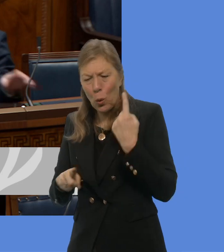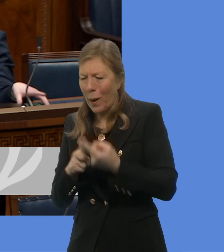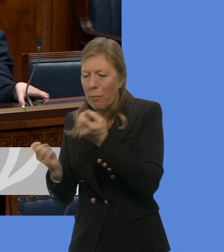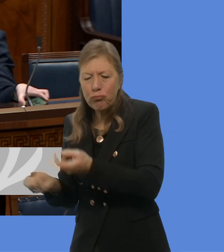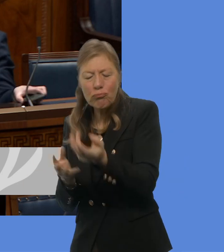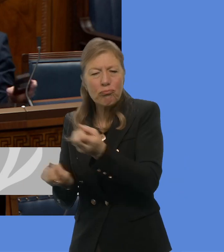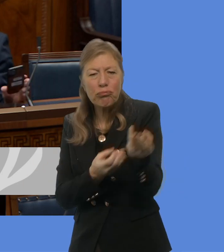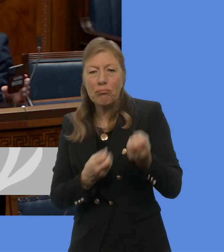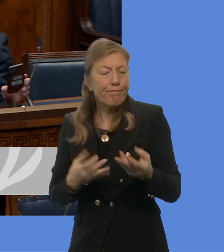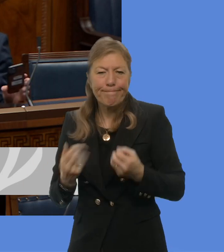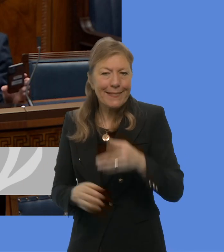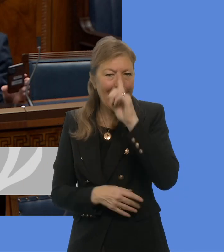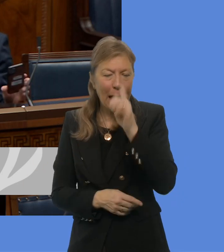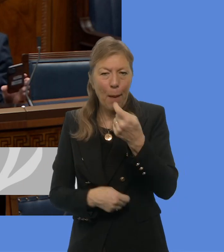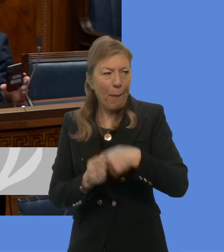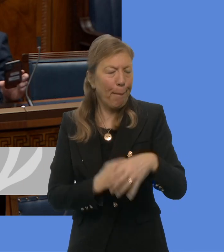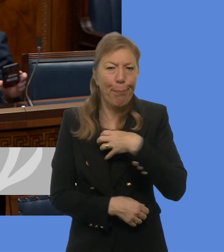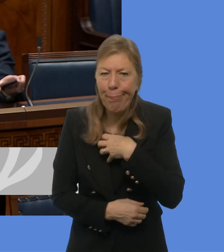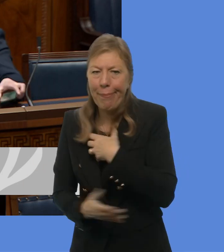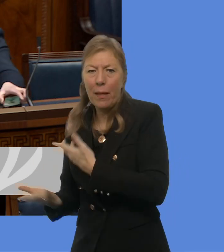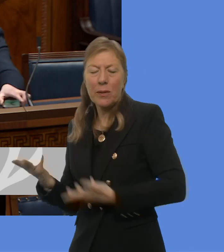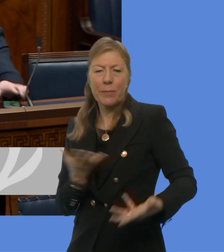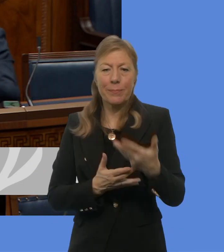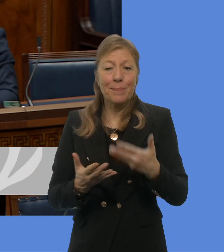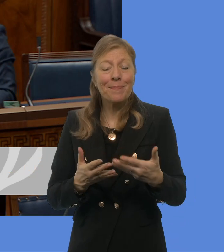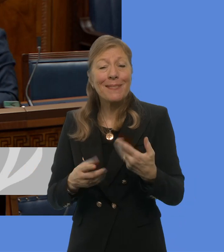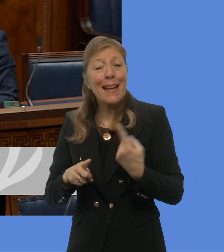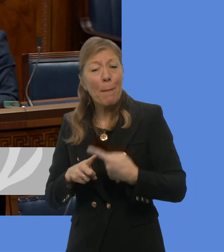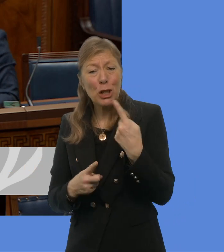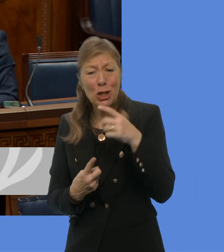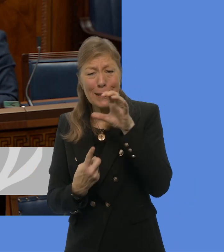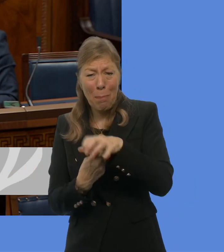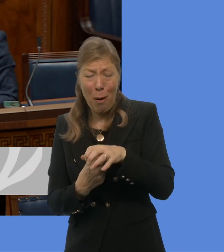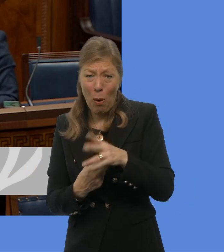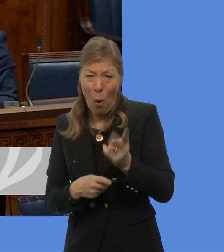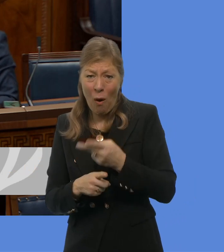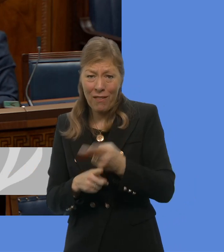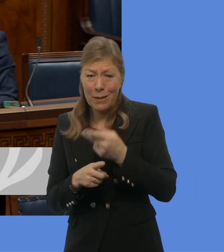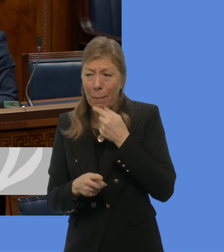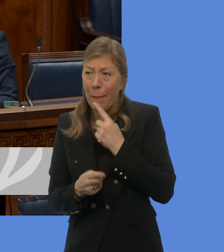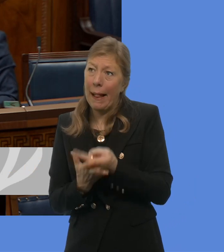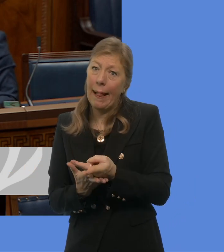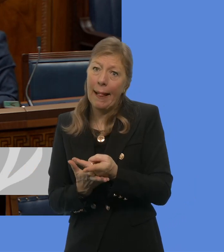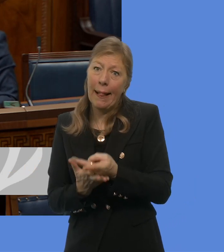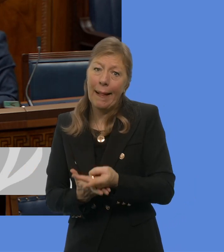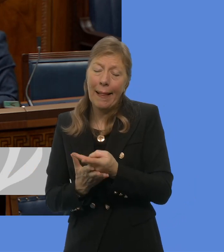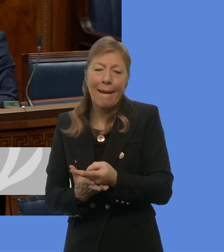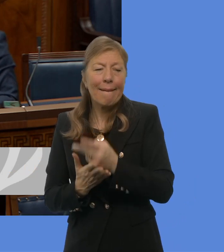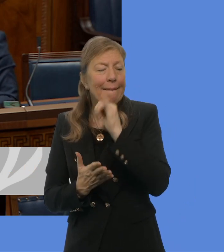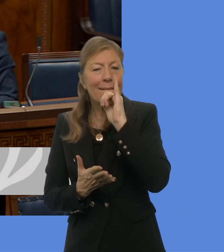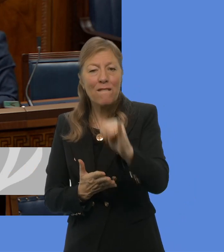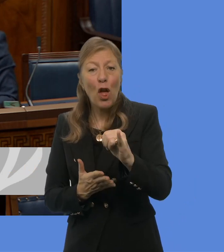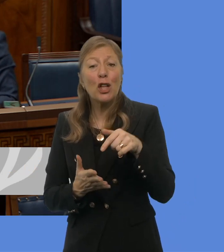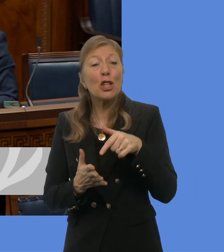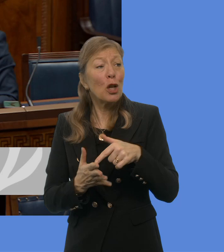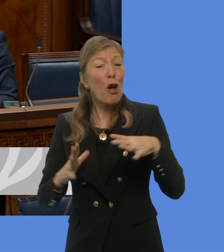has manifested itself in emergency departments is not the emergency departments, it is the community capacity, and